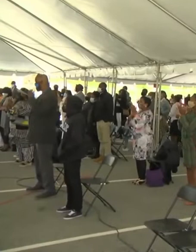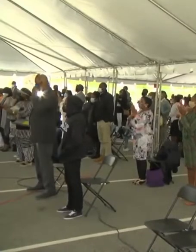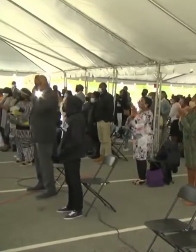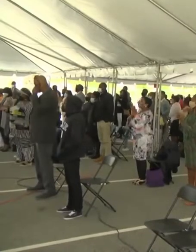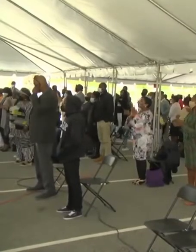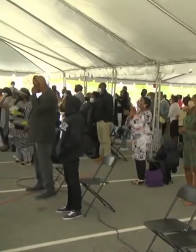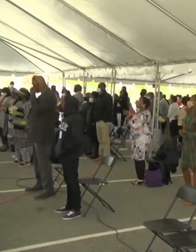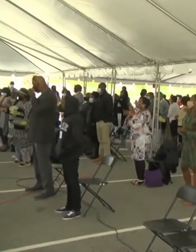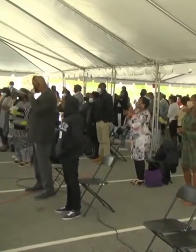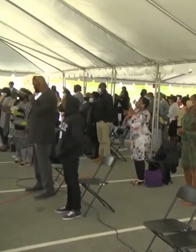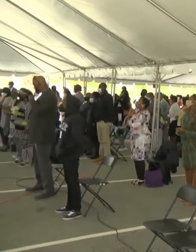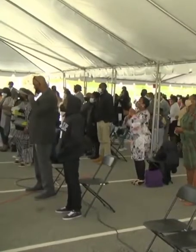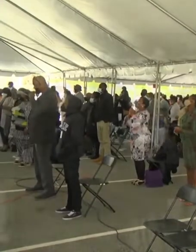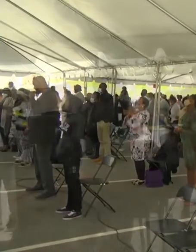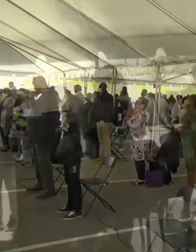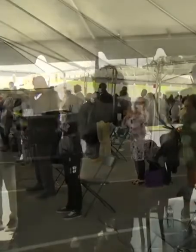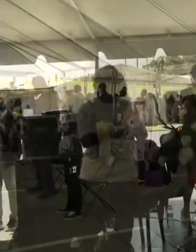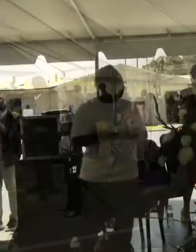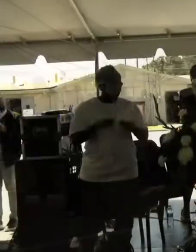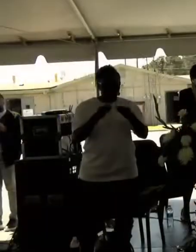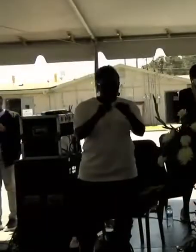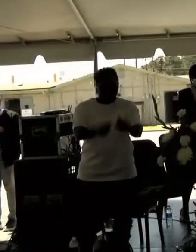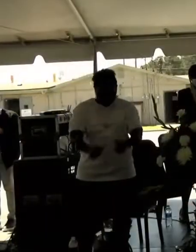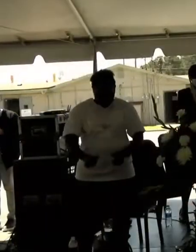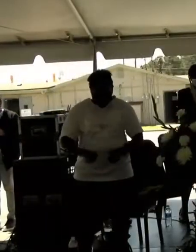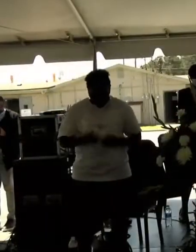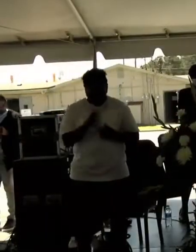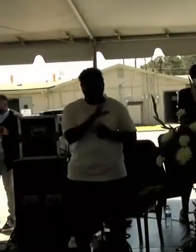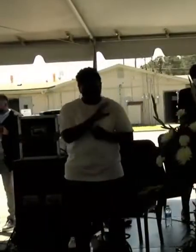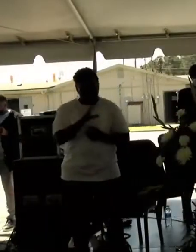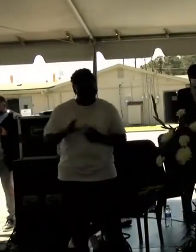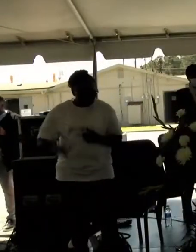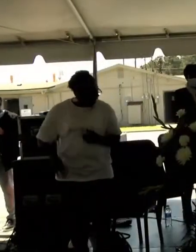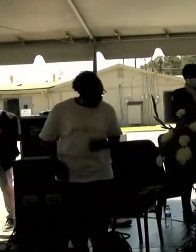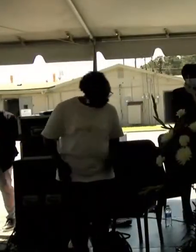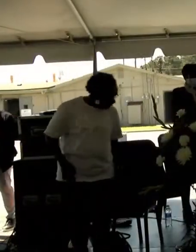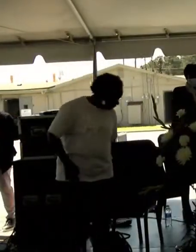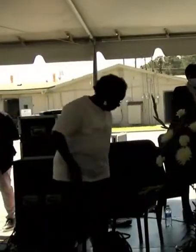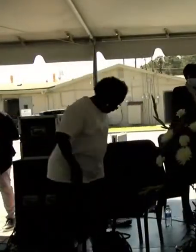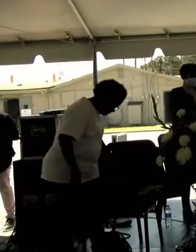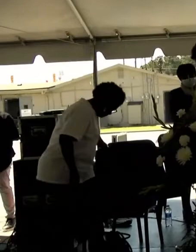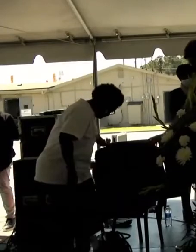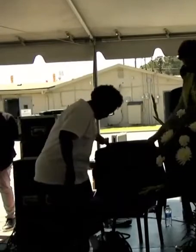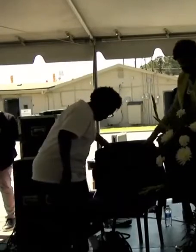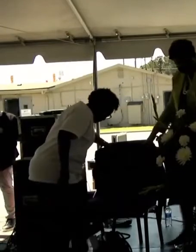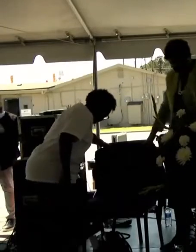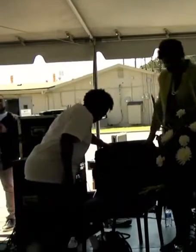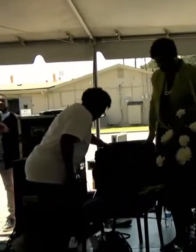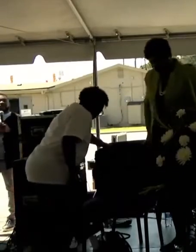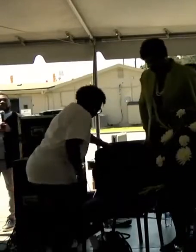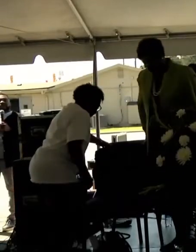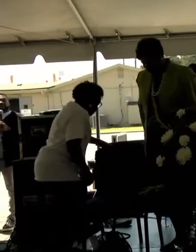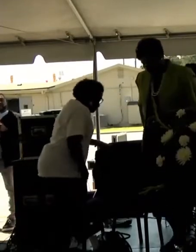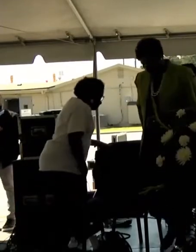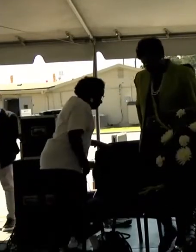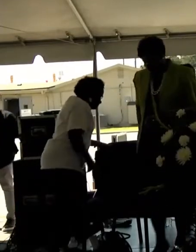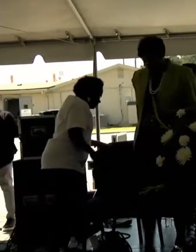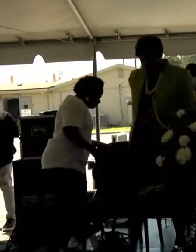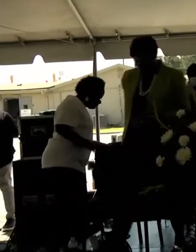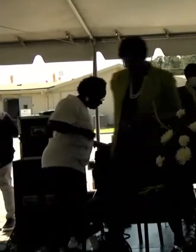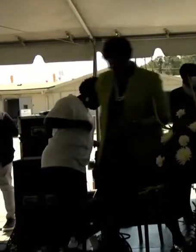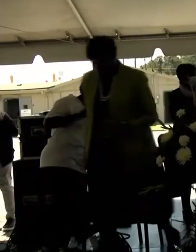Is there anyone else who wants to come give your life to Christ? If you're here and know you're not saved and want to get saved, I invite you to